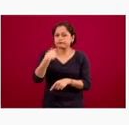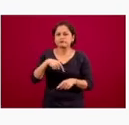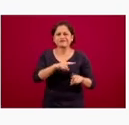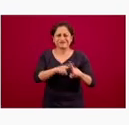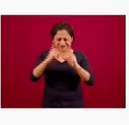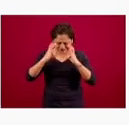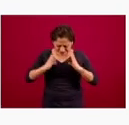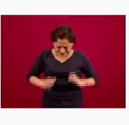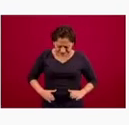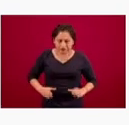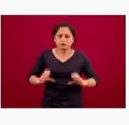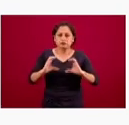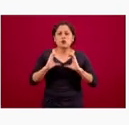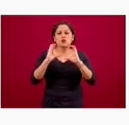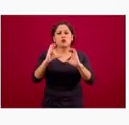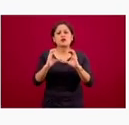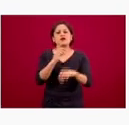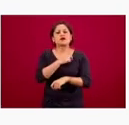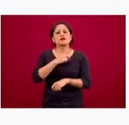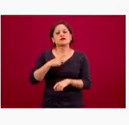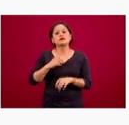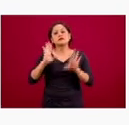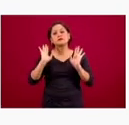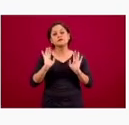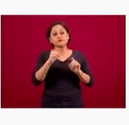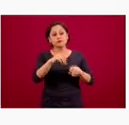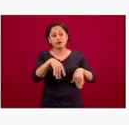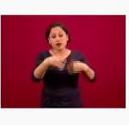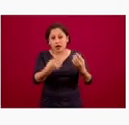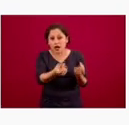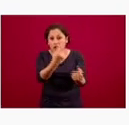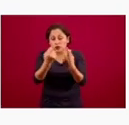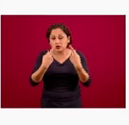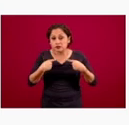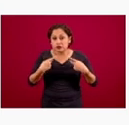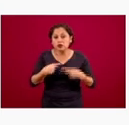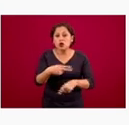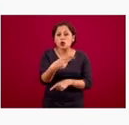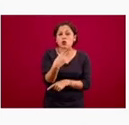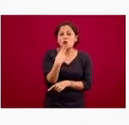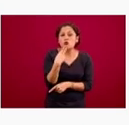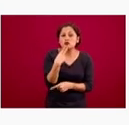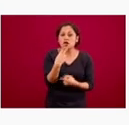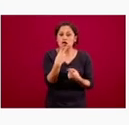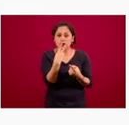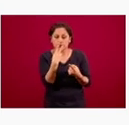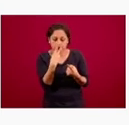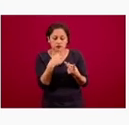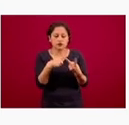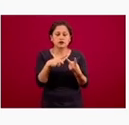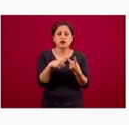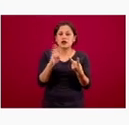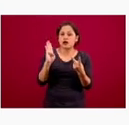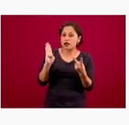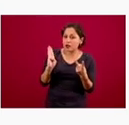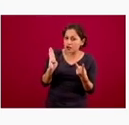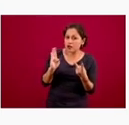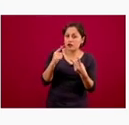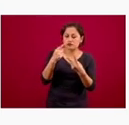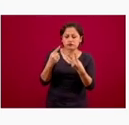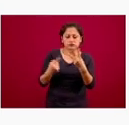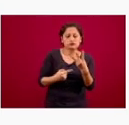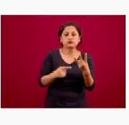are organs that we have to take care of, just as we take care of our eyes or our hands or our